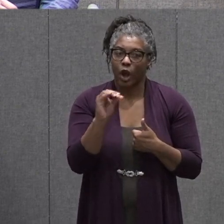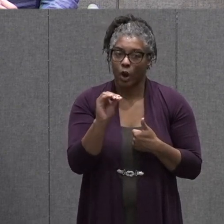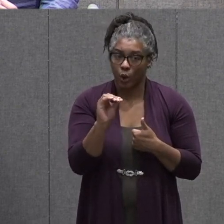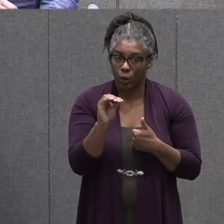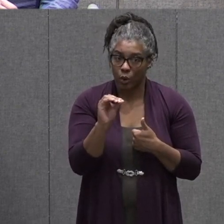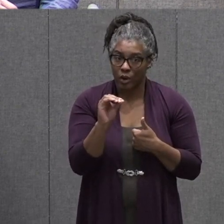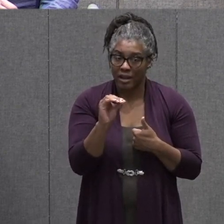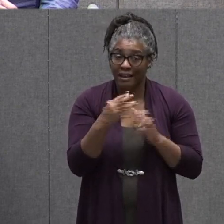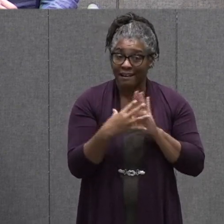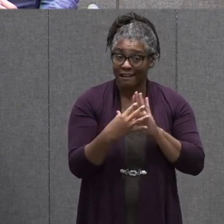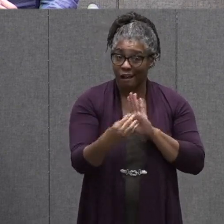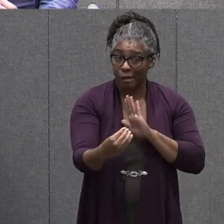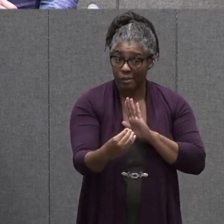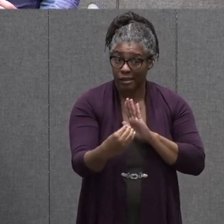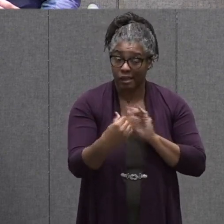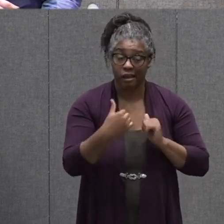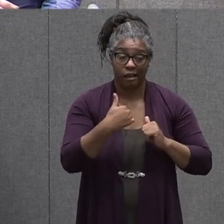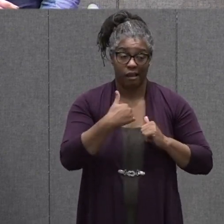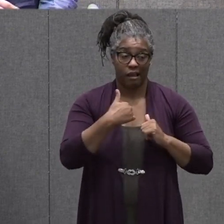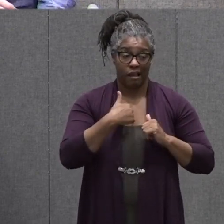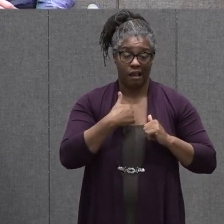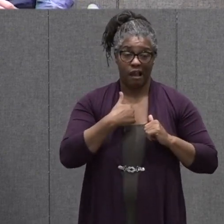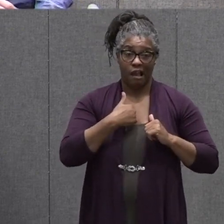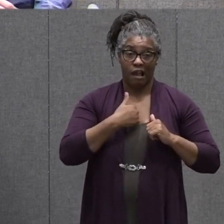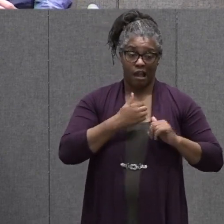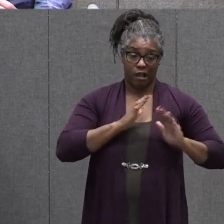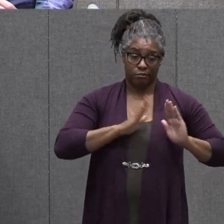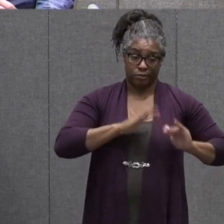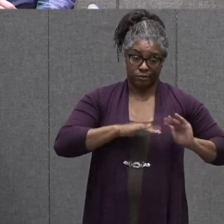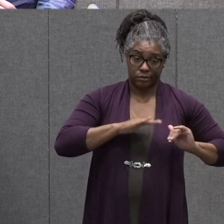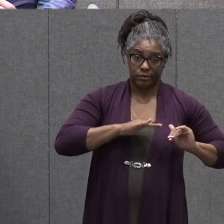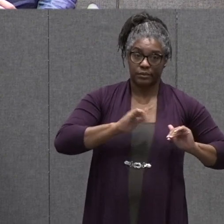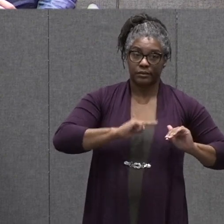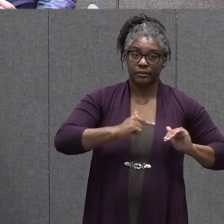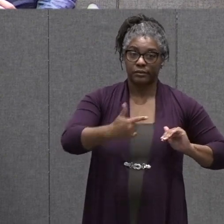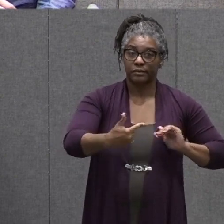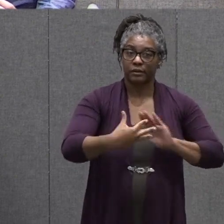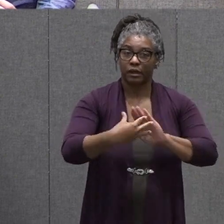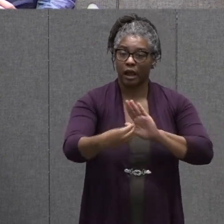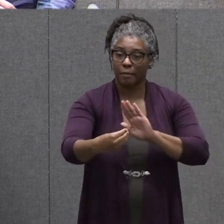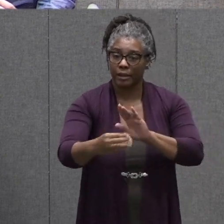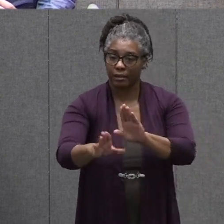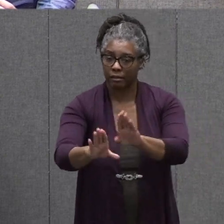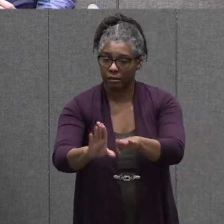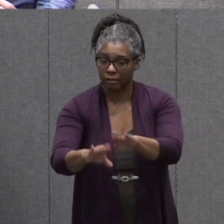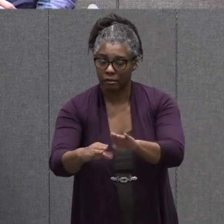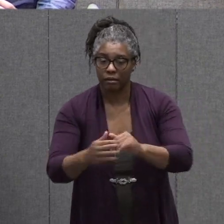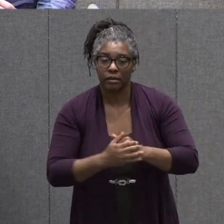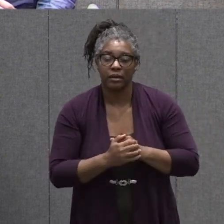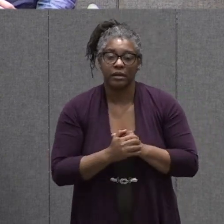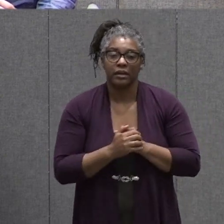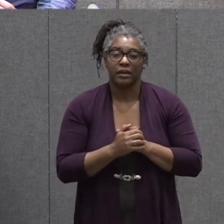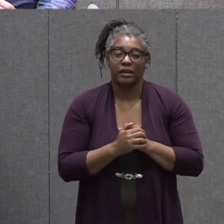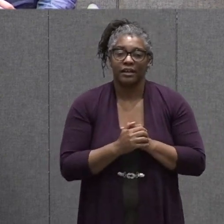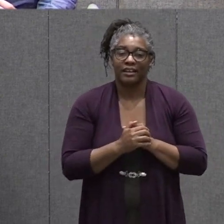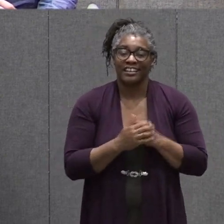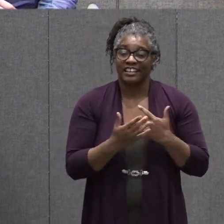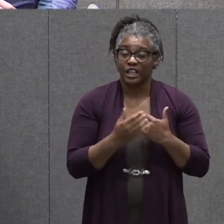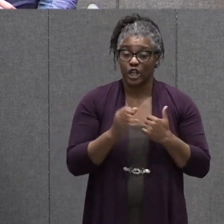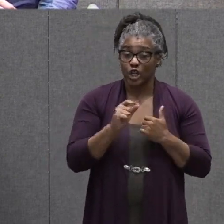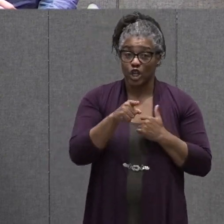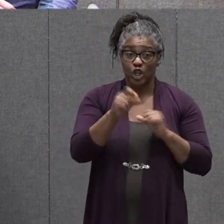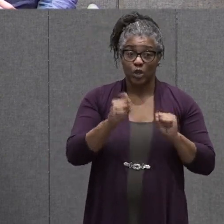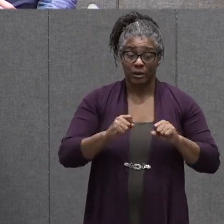echo a sound. I'll play something, or you play something, and then someone else plays back to you. Or you play something, and you wait for your stuffed animals to play that back to